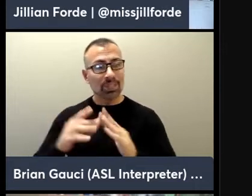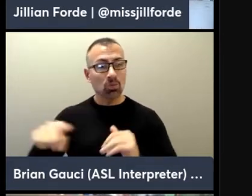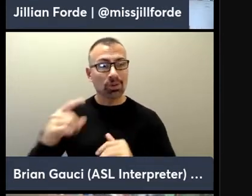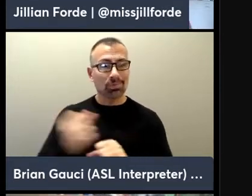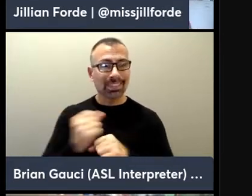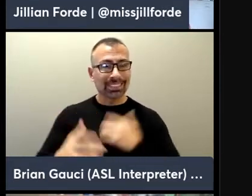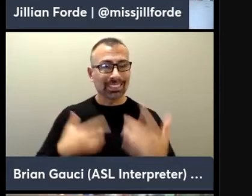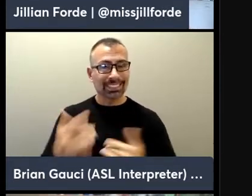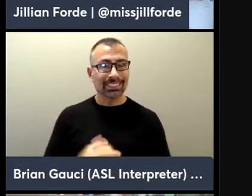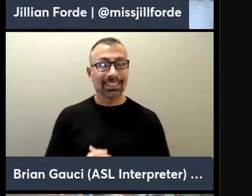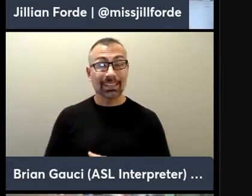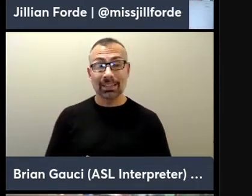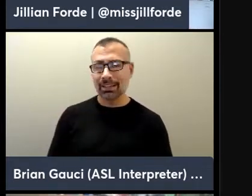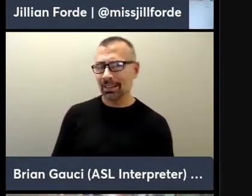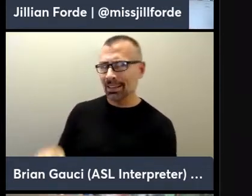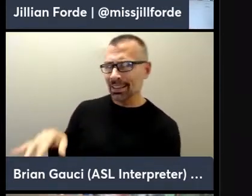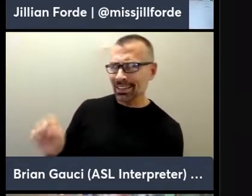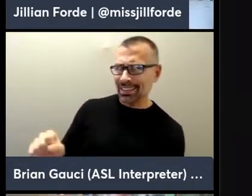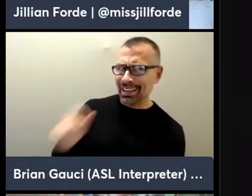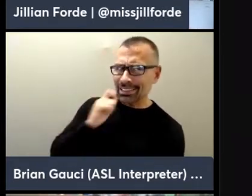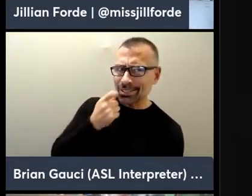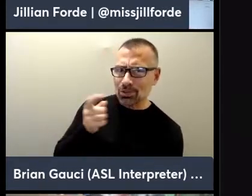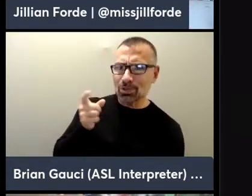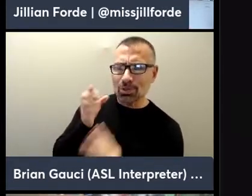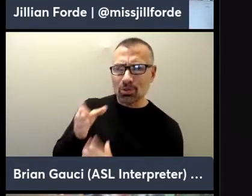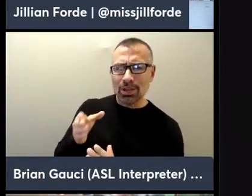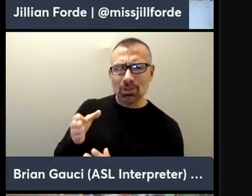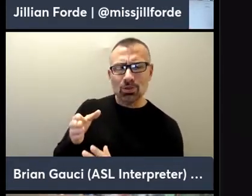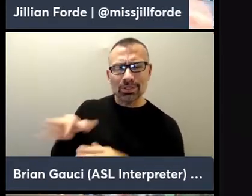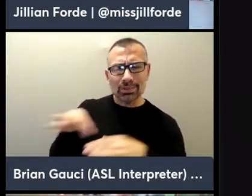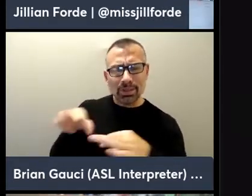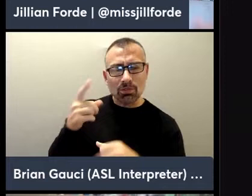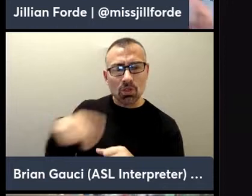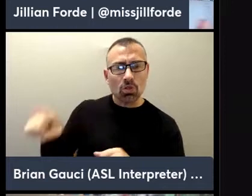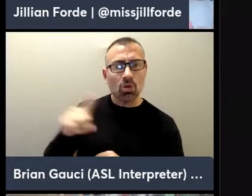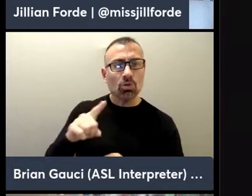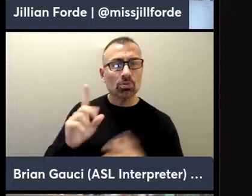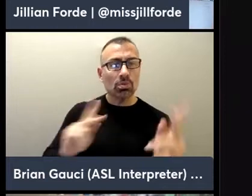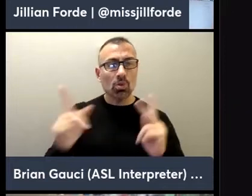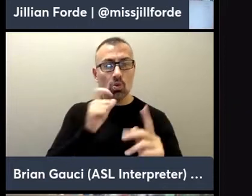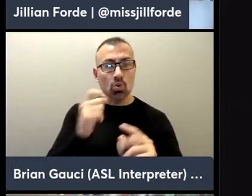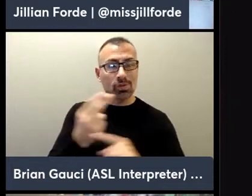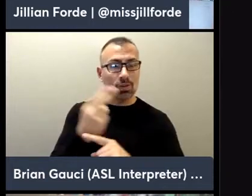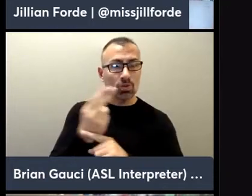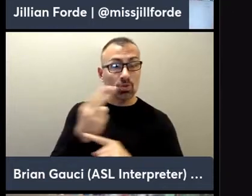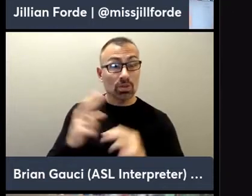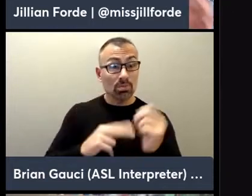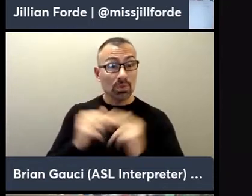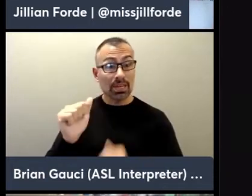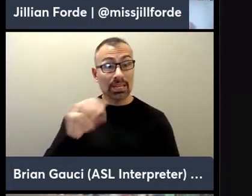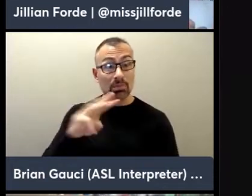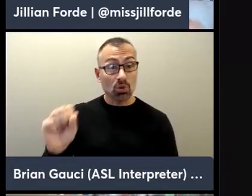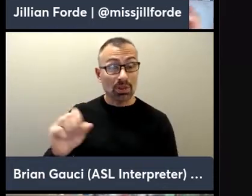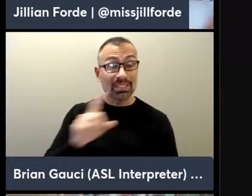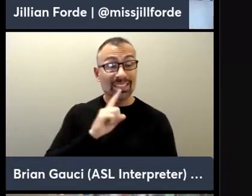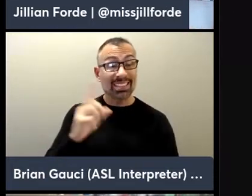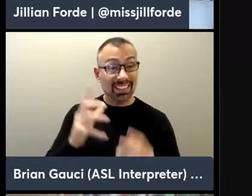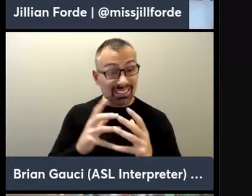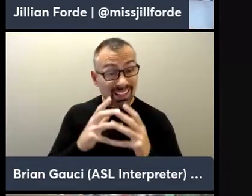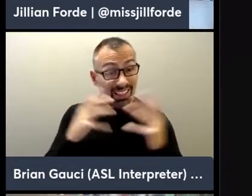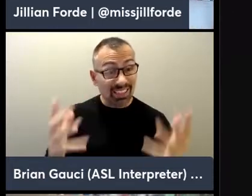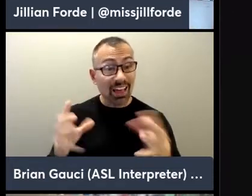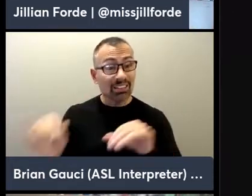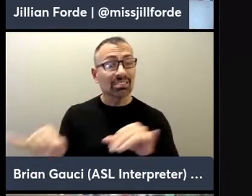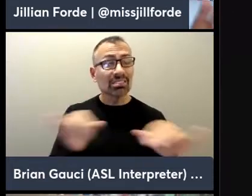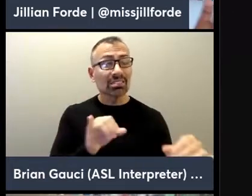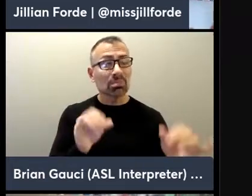mean, it's cool that like the way that you're explaining it. I think for those who are maybe kind of used to building in AWS, like there's a lot of still similar patterns